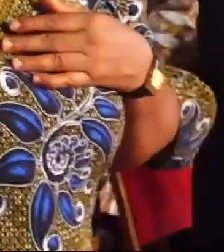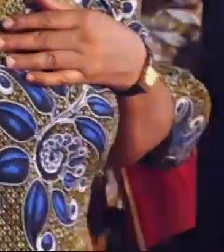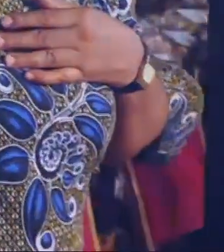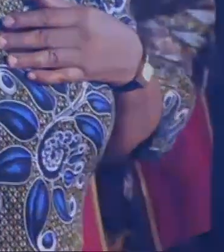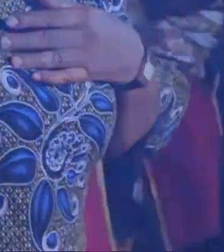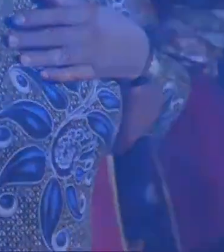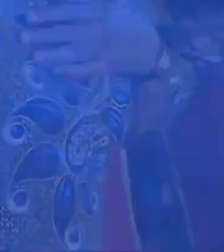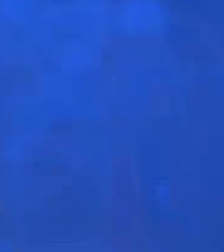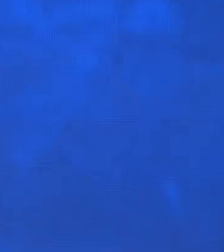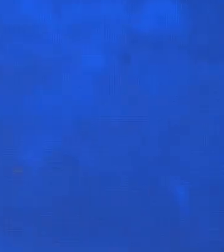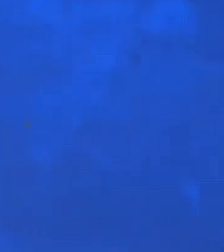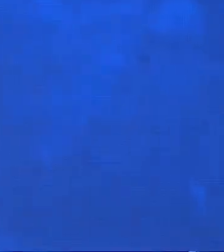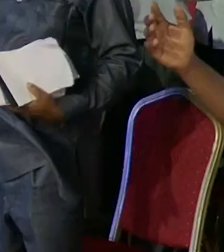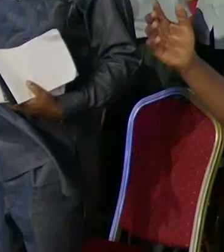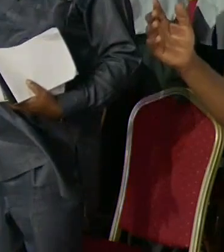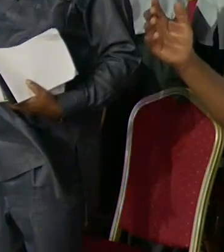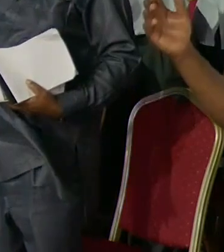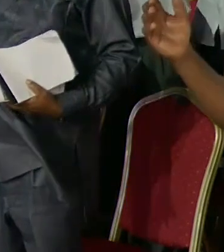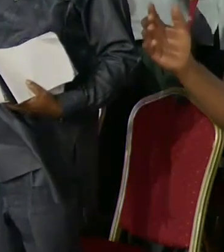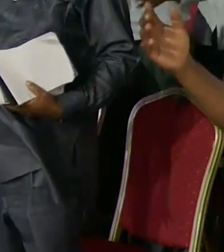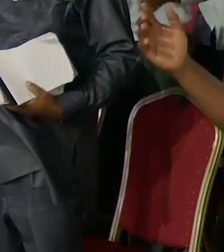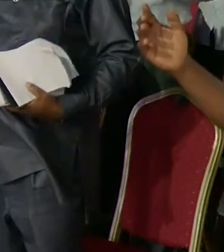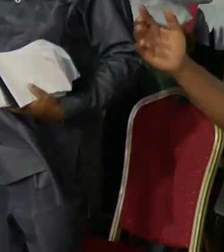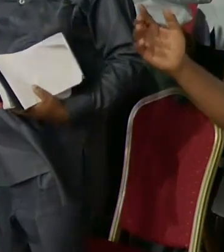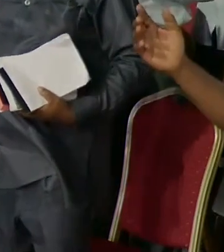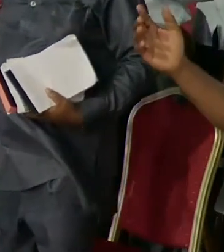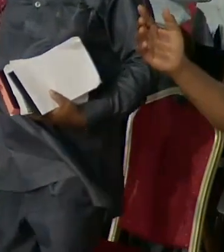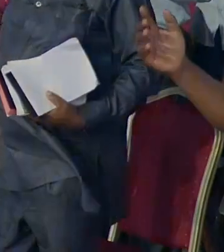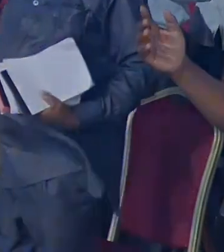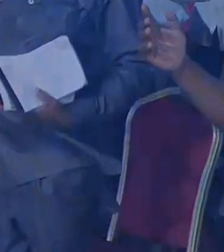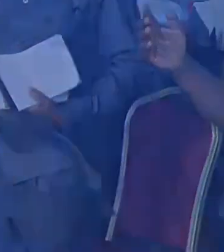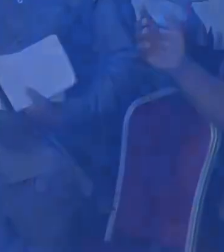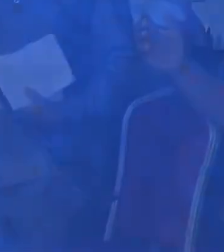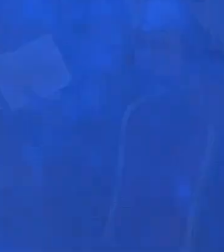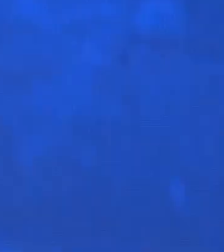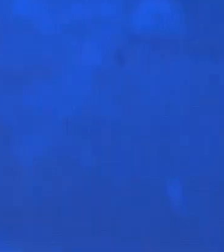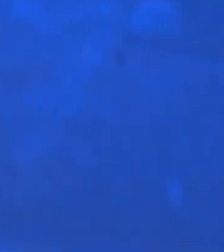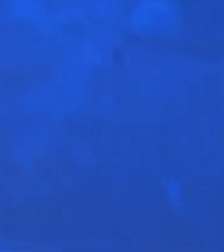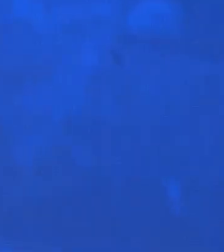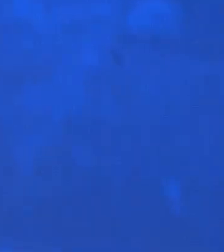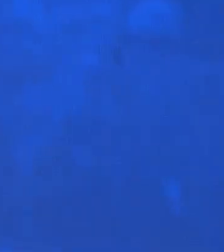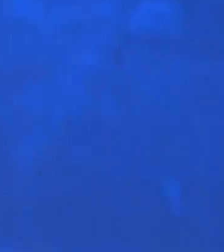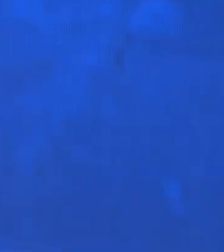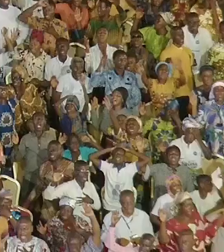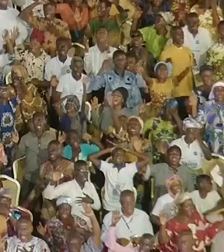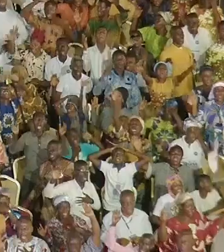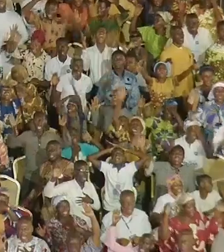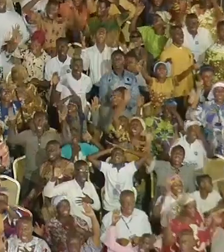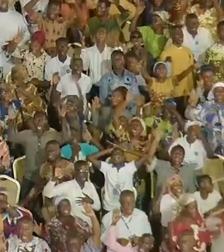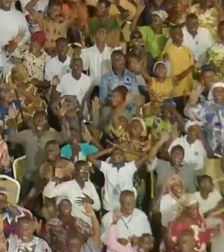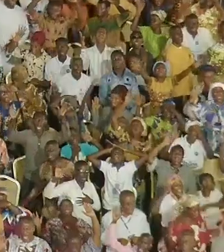It is done. In Jesus' name we pray.